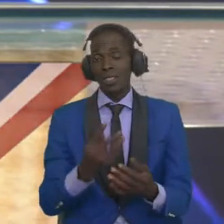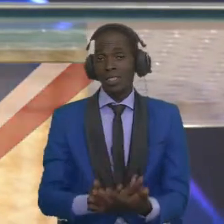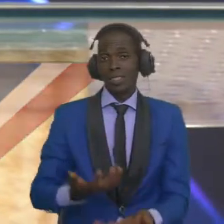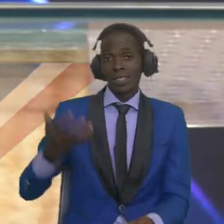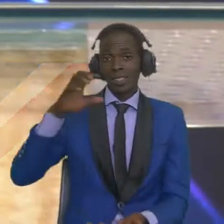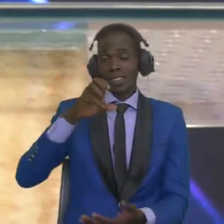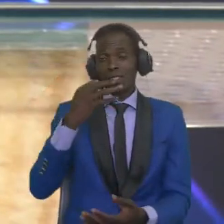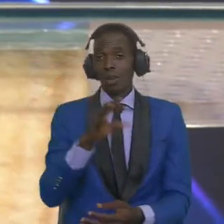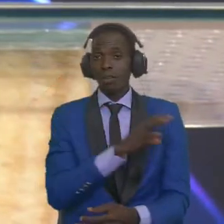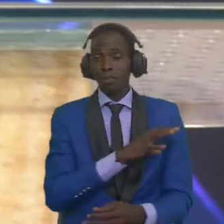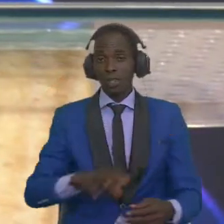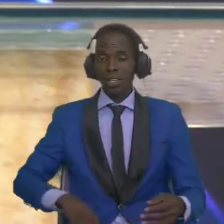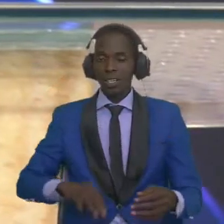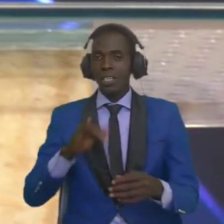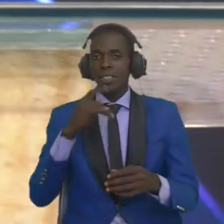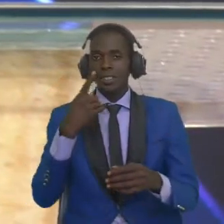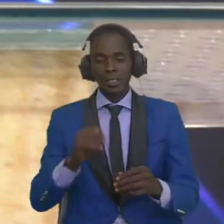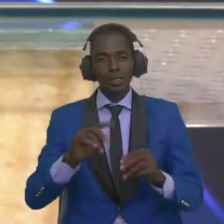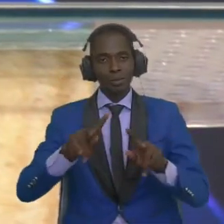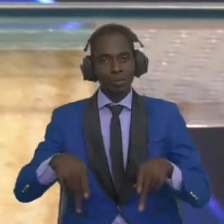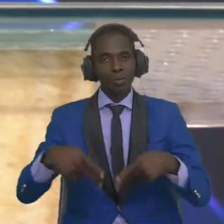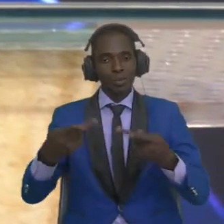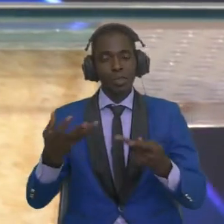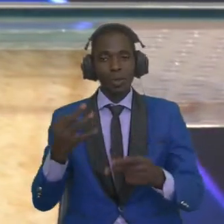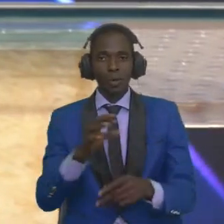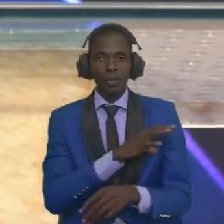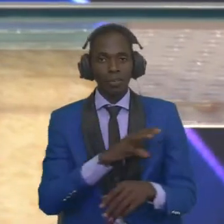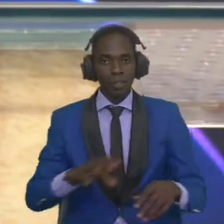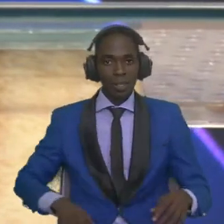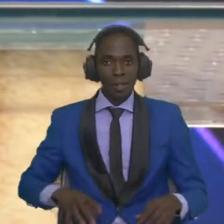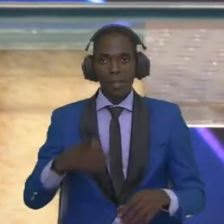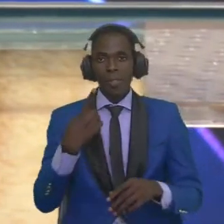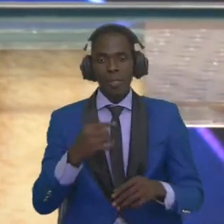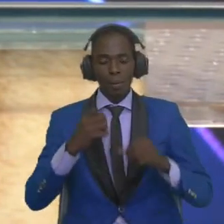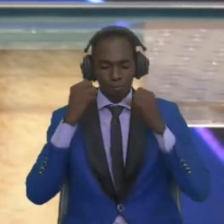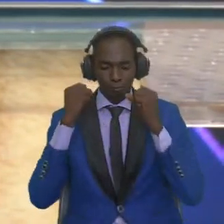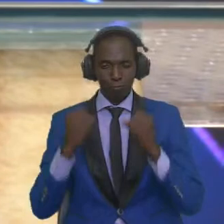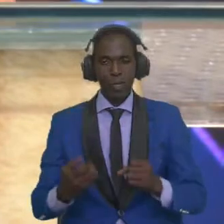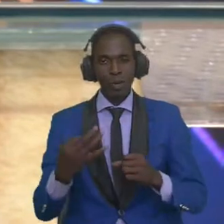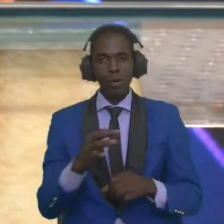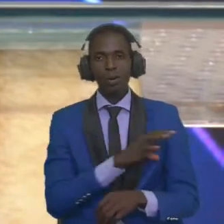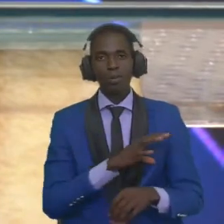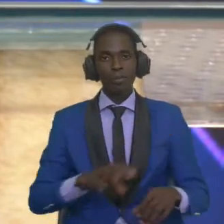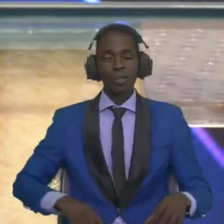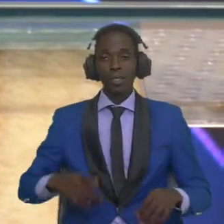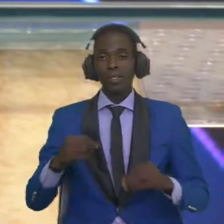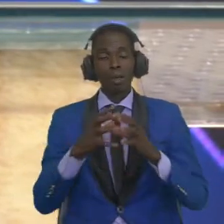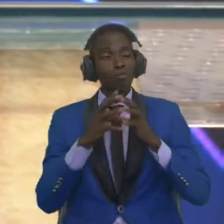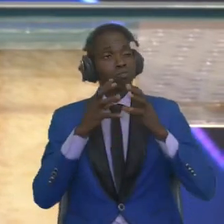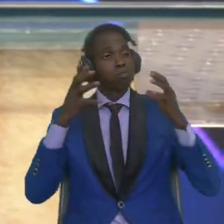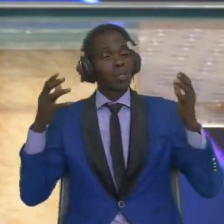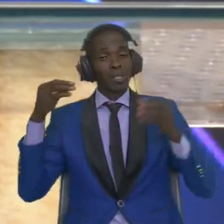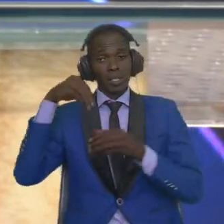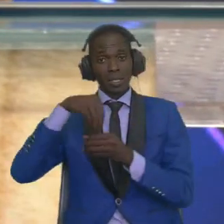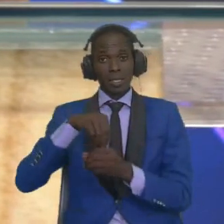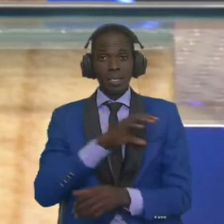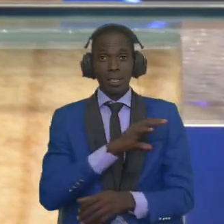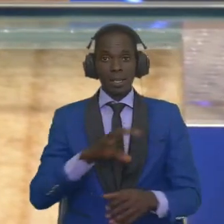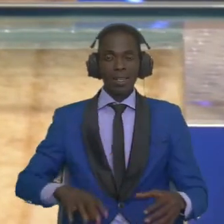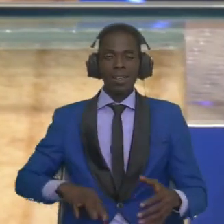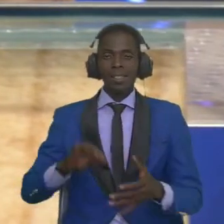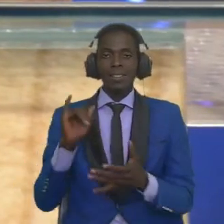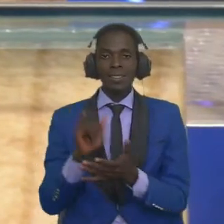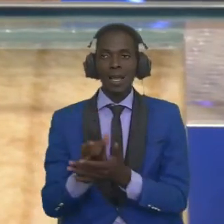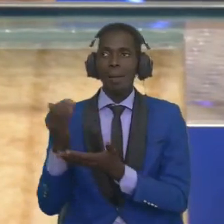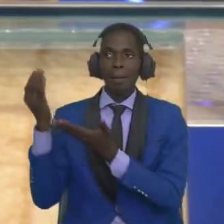Christ, the sufficiency of Christ, the power of Christ, the abundance in Christ that comes